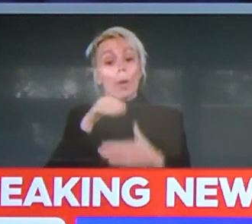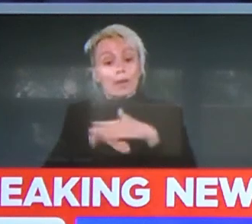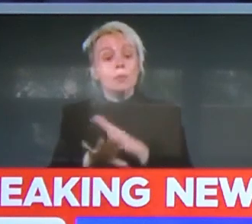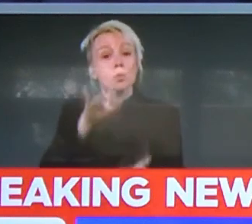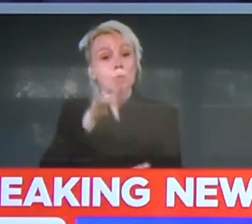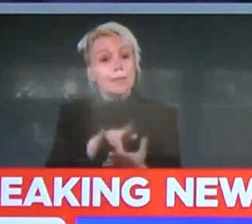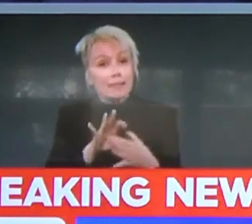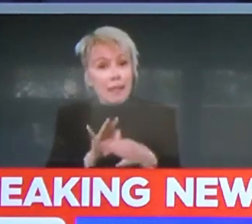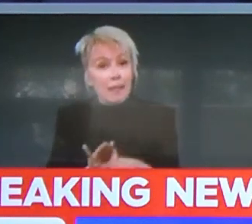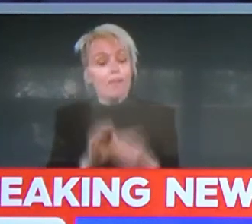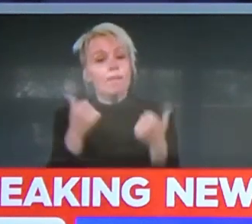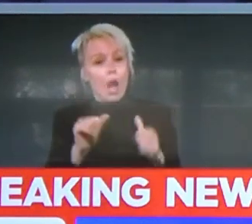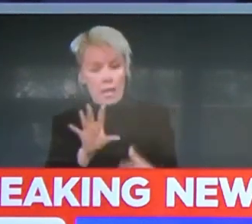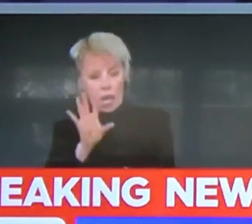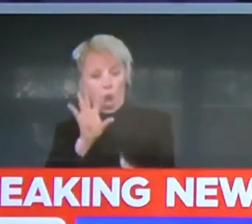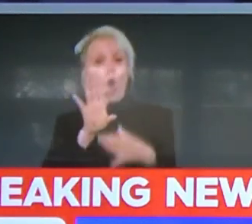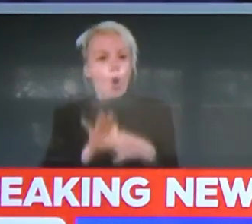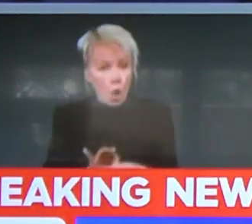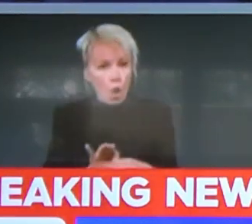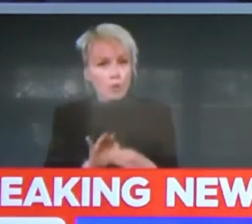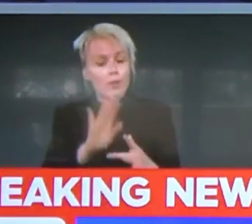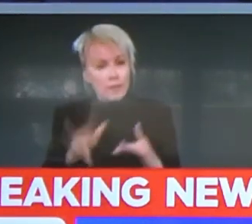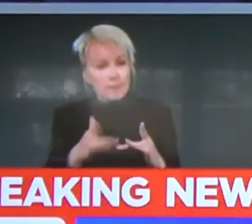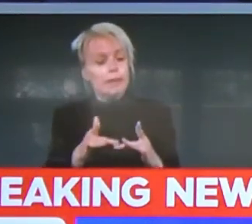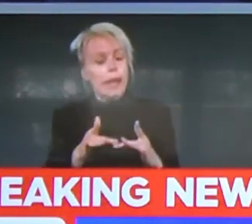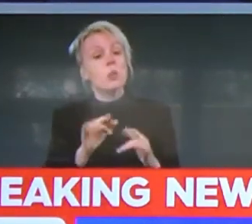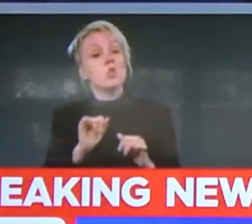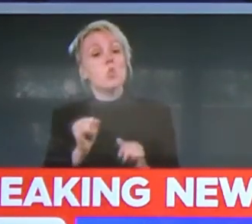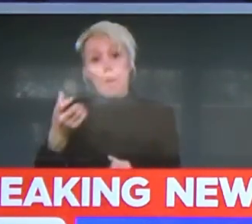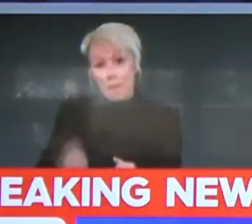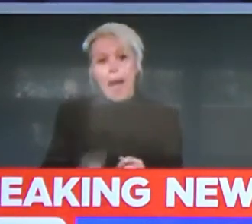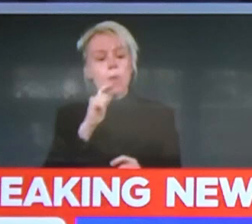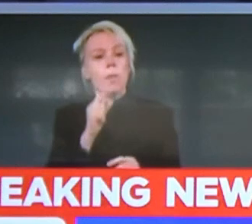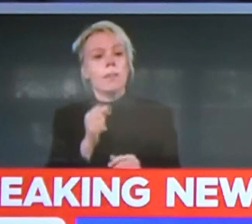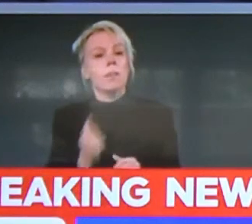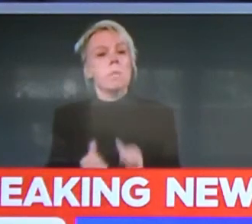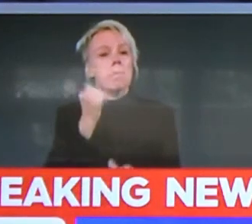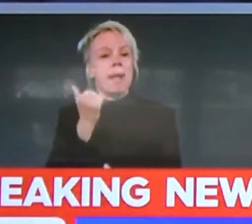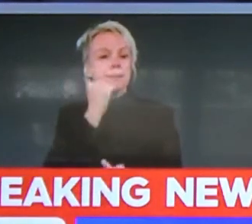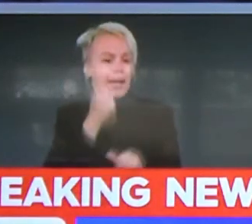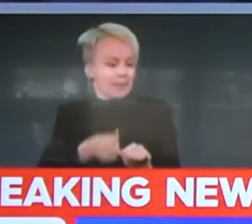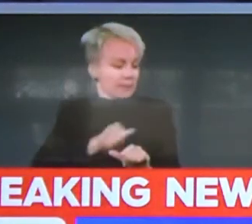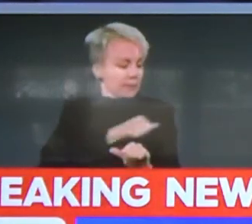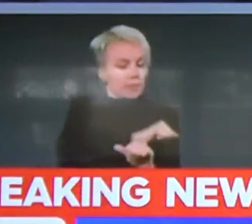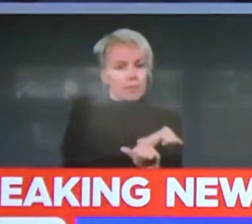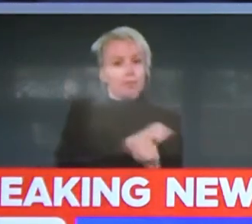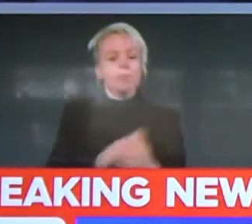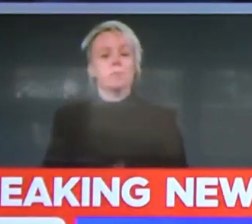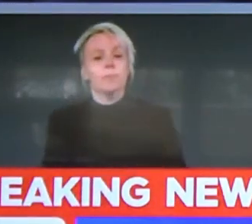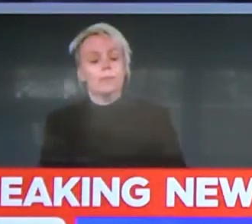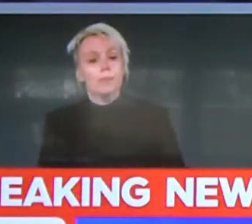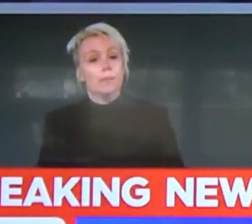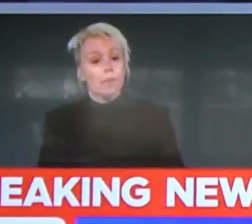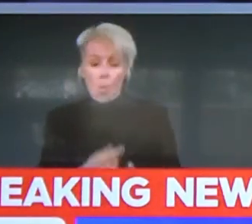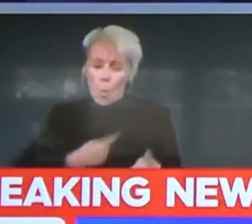issues together, and it deeply distresses me, as I know it does the ministers and the secretary of the department and all the people who are working there,